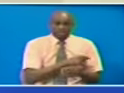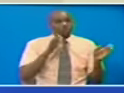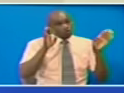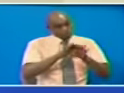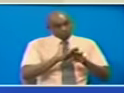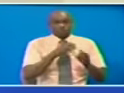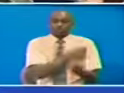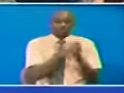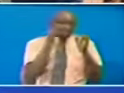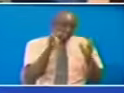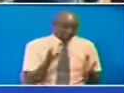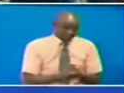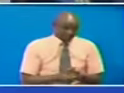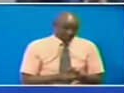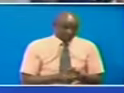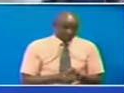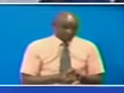hakuna madaktari.